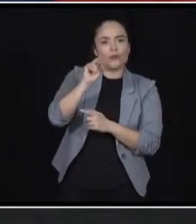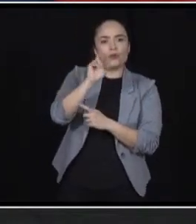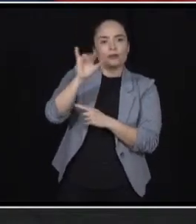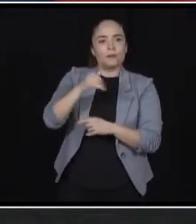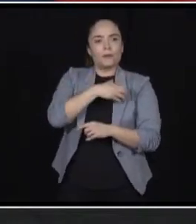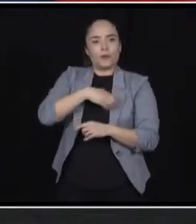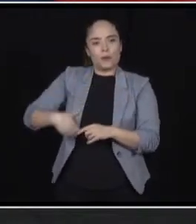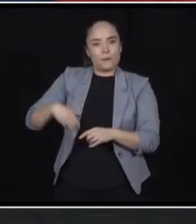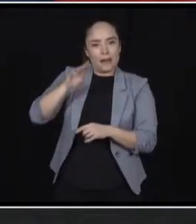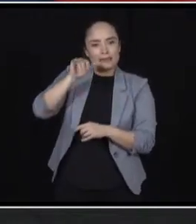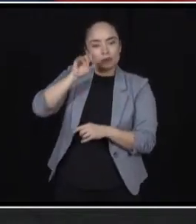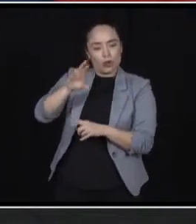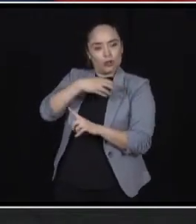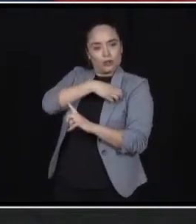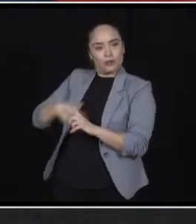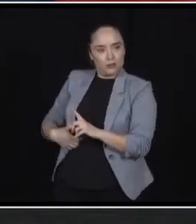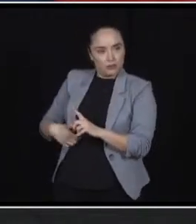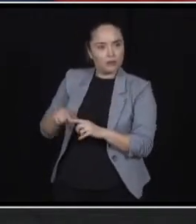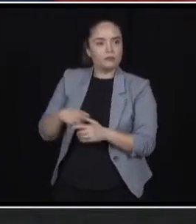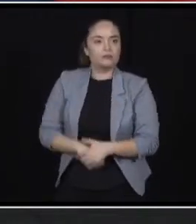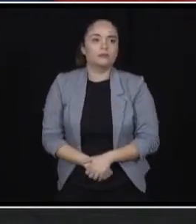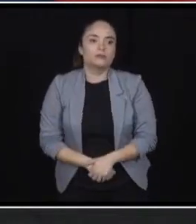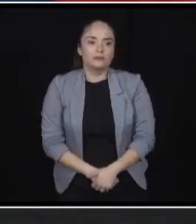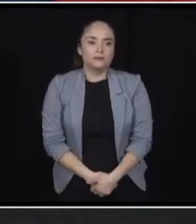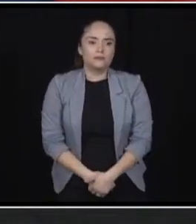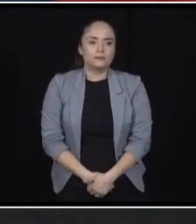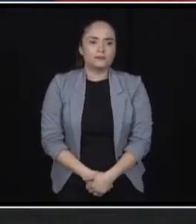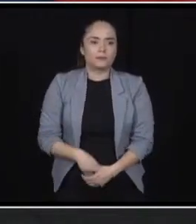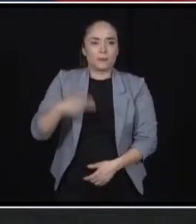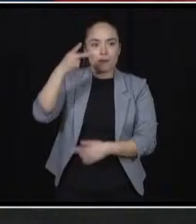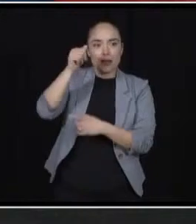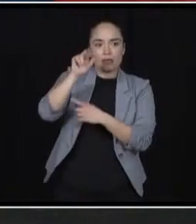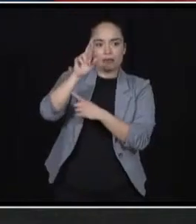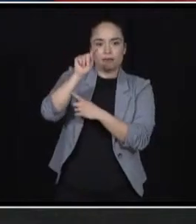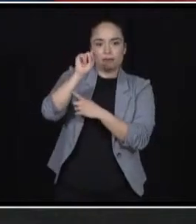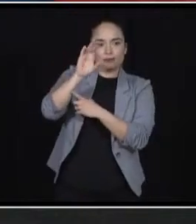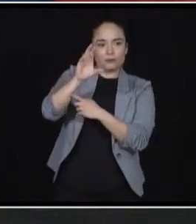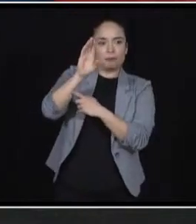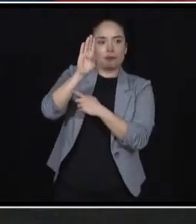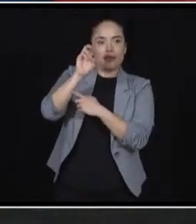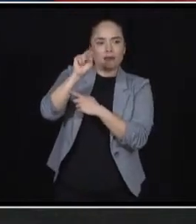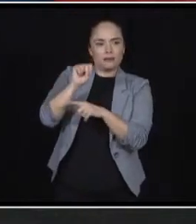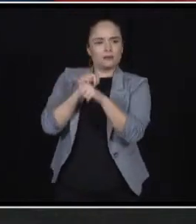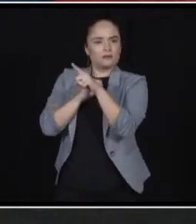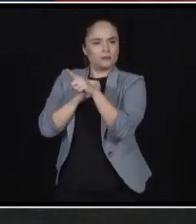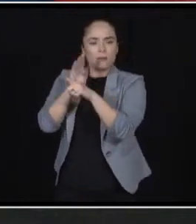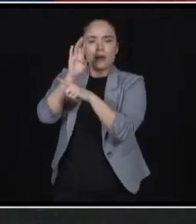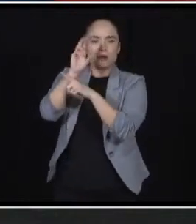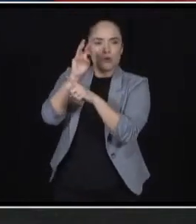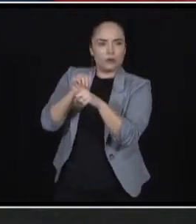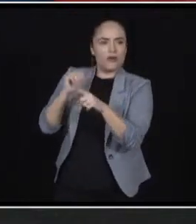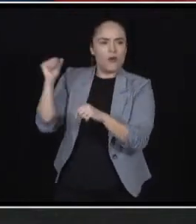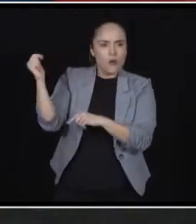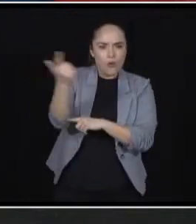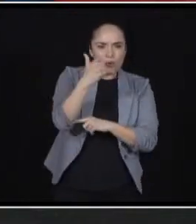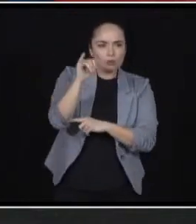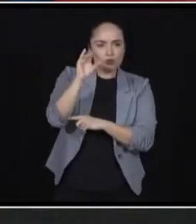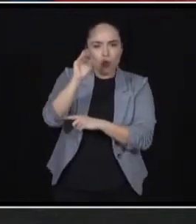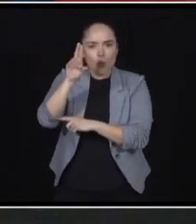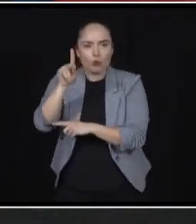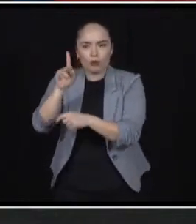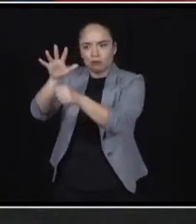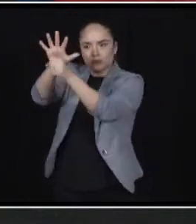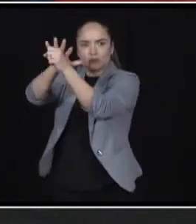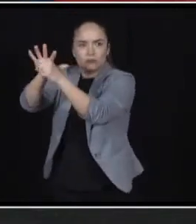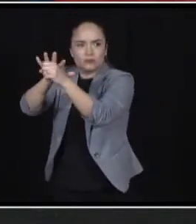Caledon, Mayor Patrick Brown, all the mayors in York wanted to open up because the numbers